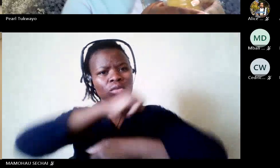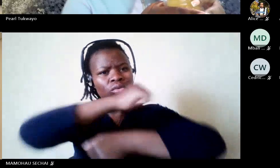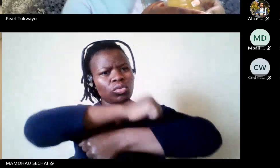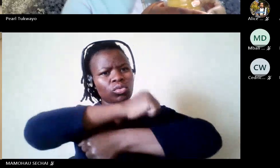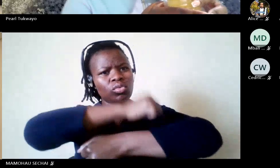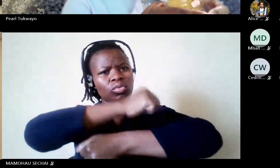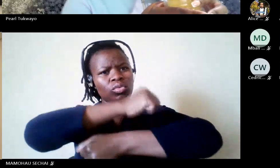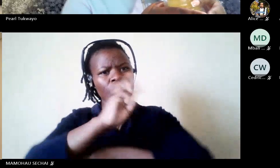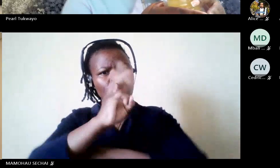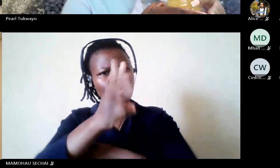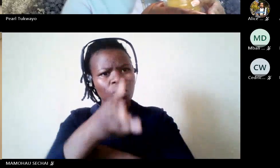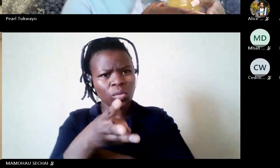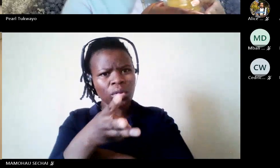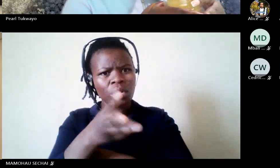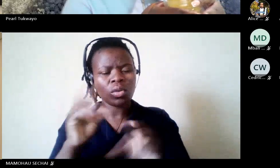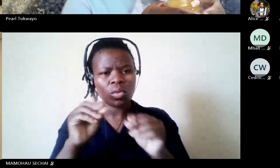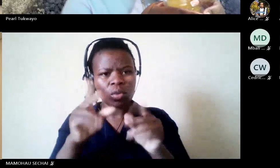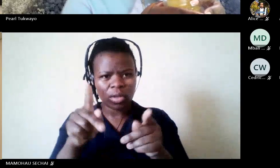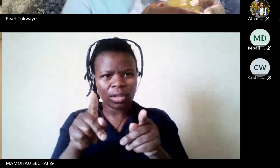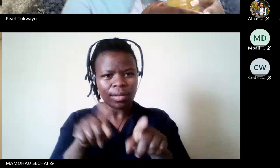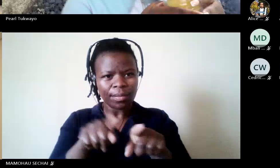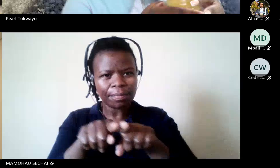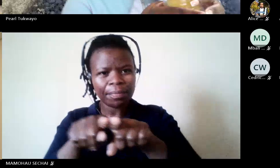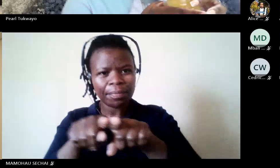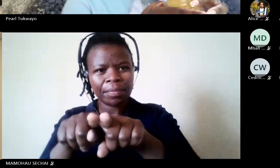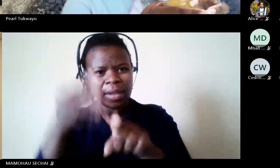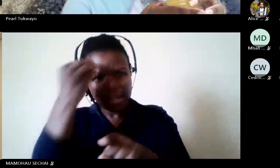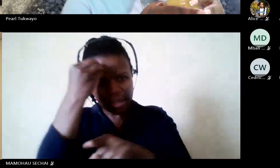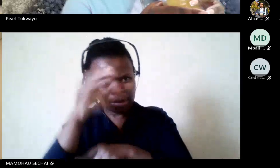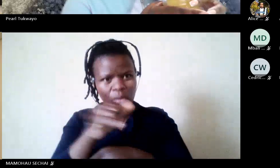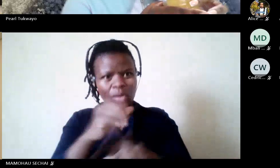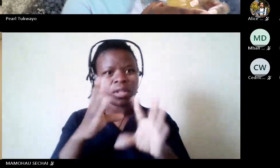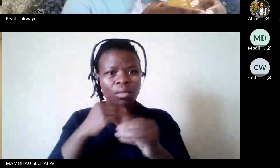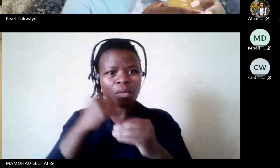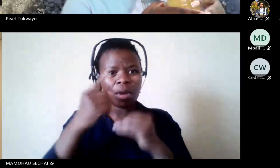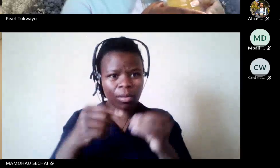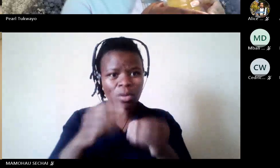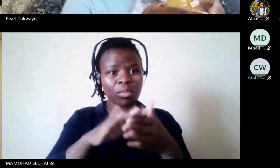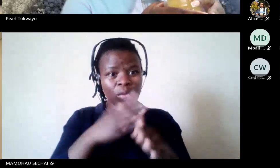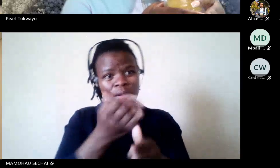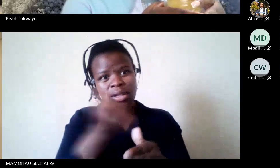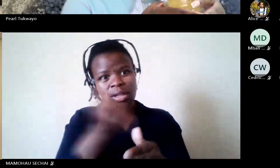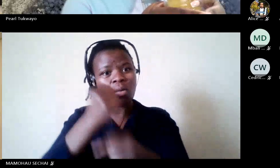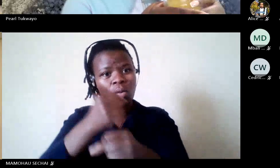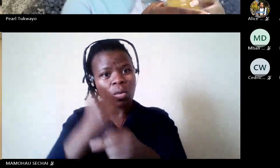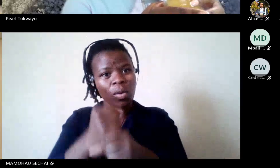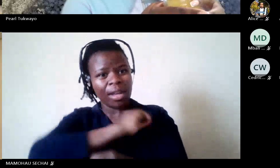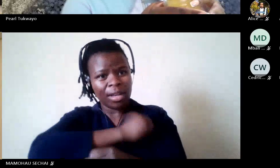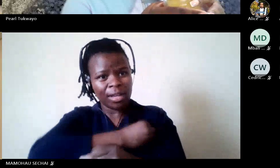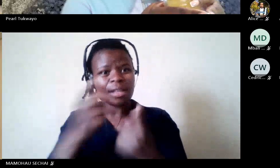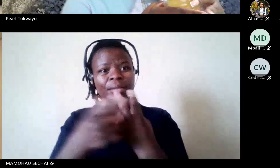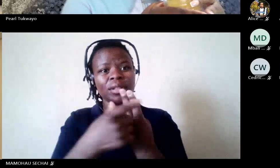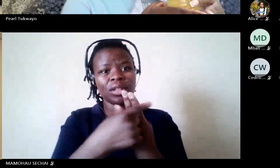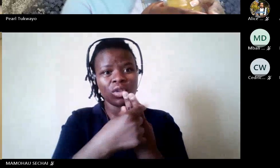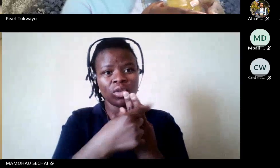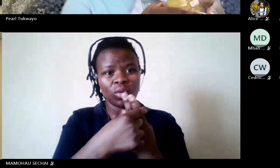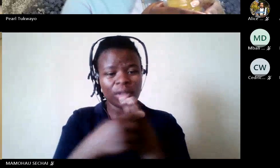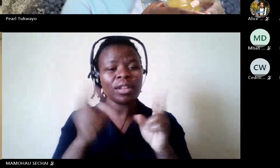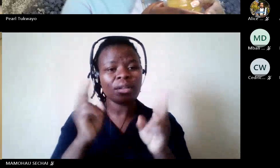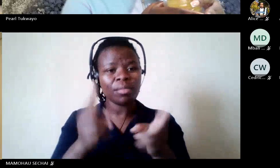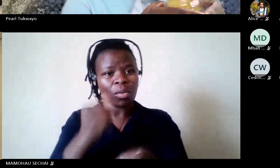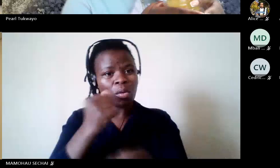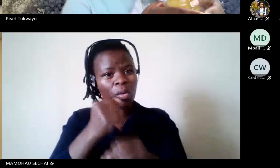will align with what I'm talking about, because some of them are working, in disability units. So we're advocating for people who work at disability services units